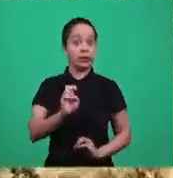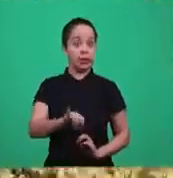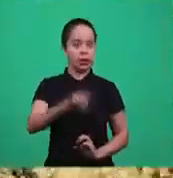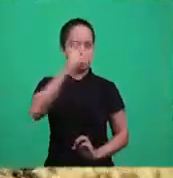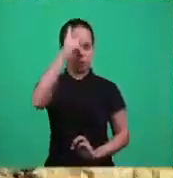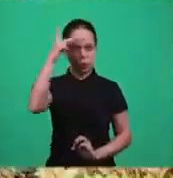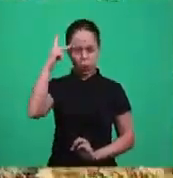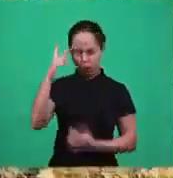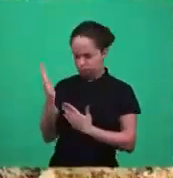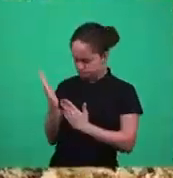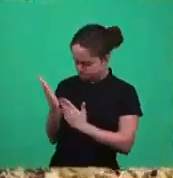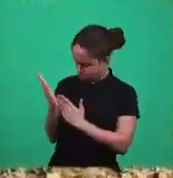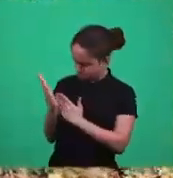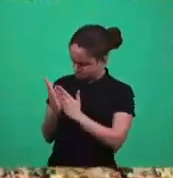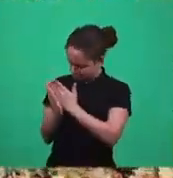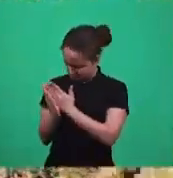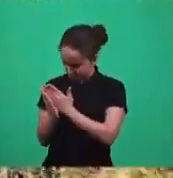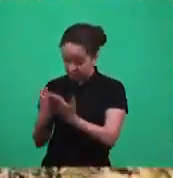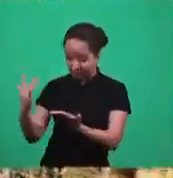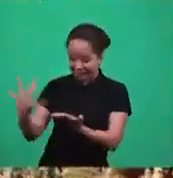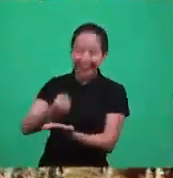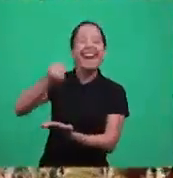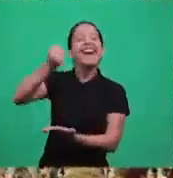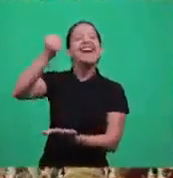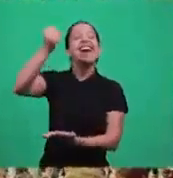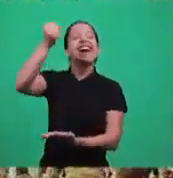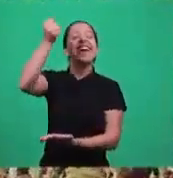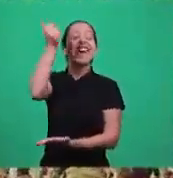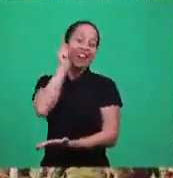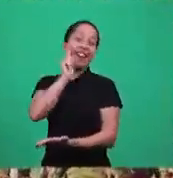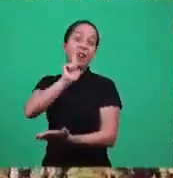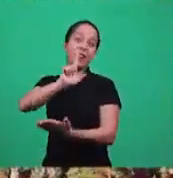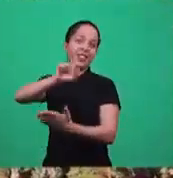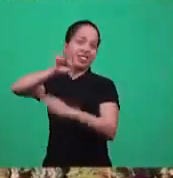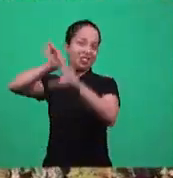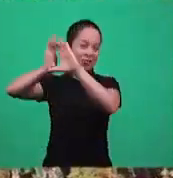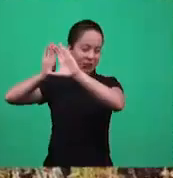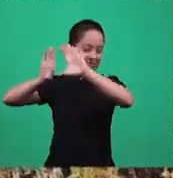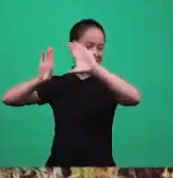And he who overcomes shall inherit all things.